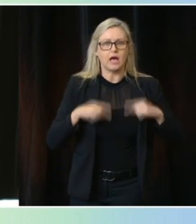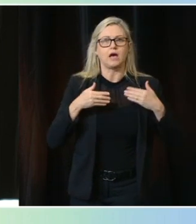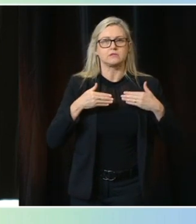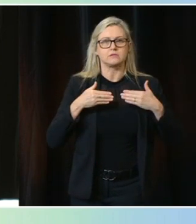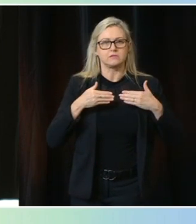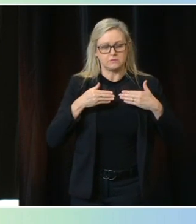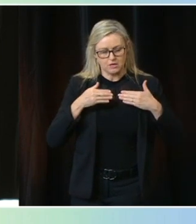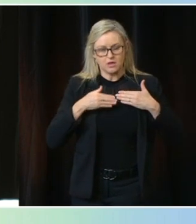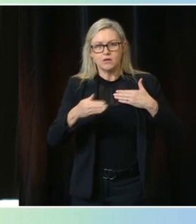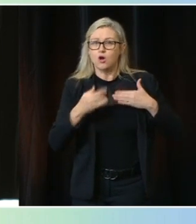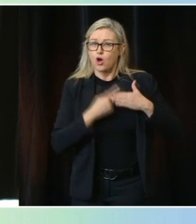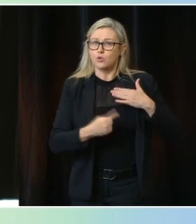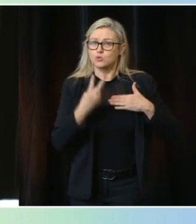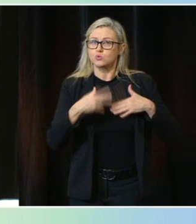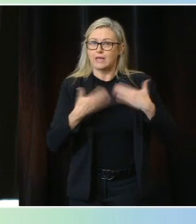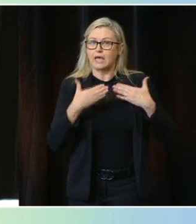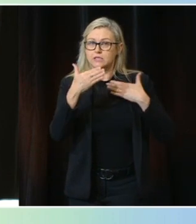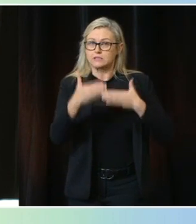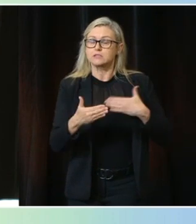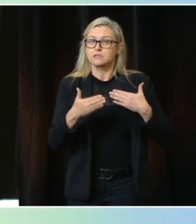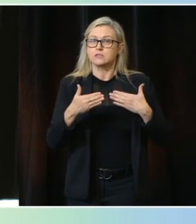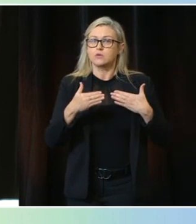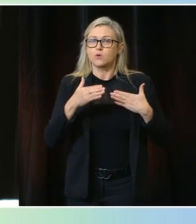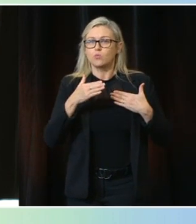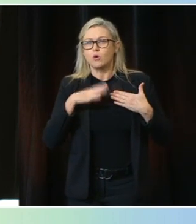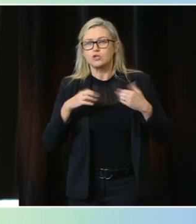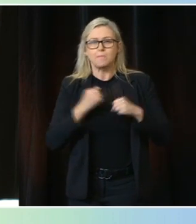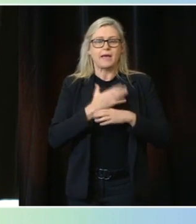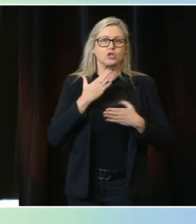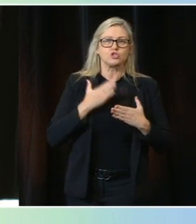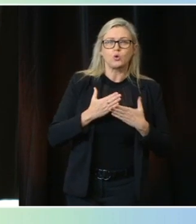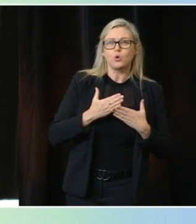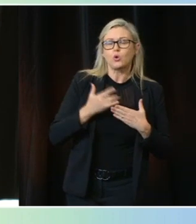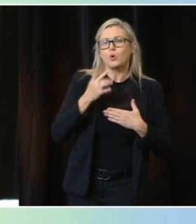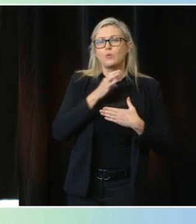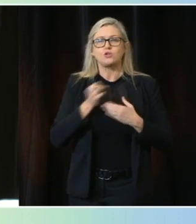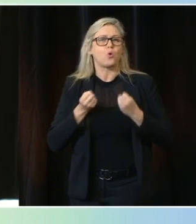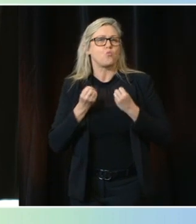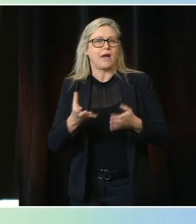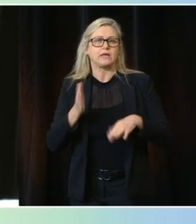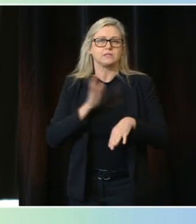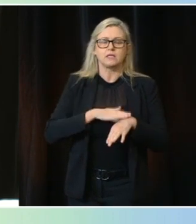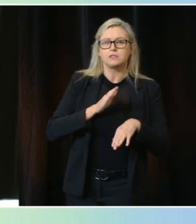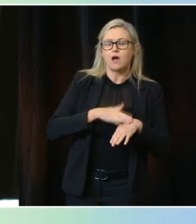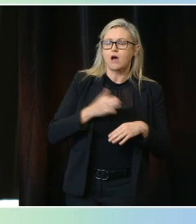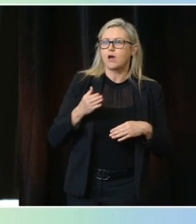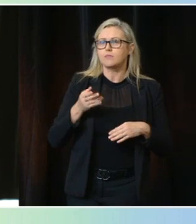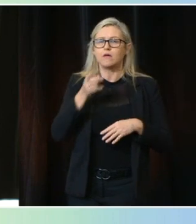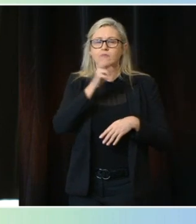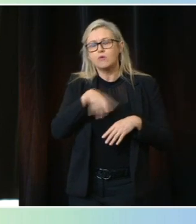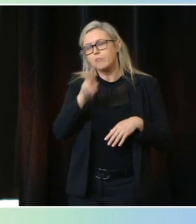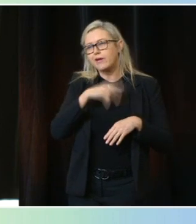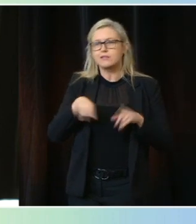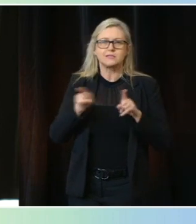days let's promise each other that we won't spend them playing our greatest hits rehashing the same arguments